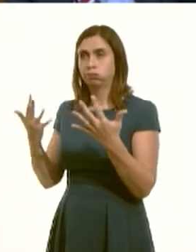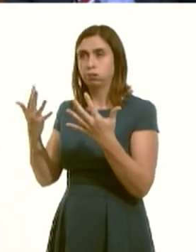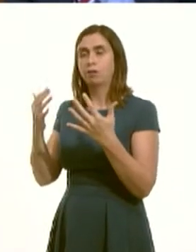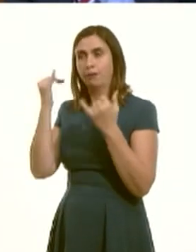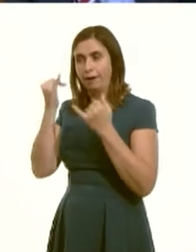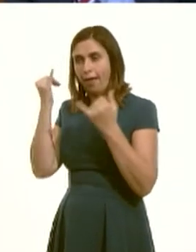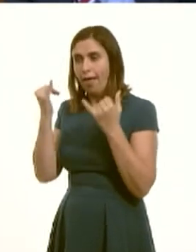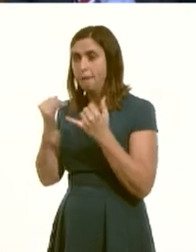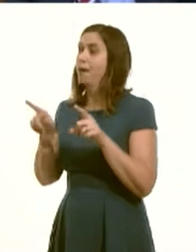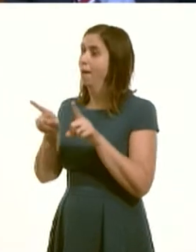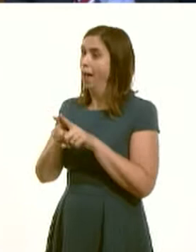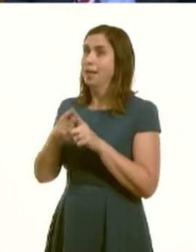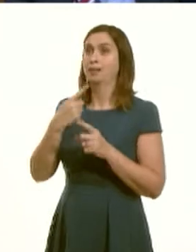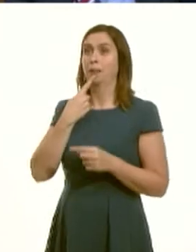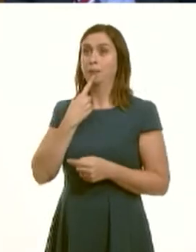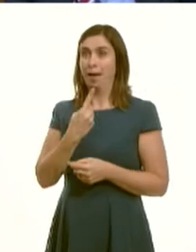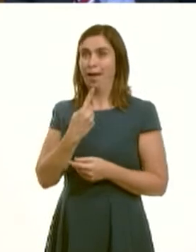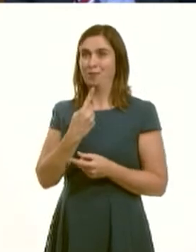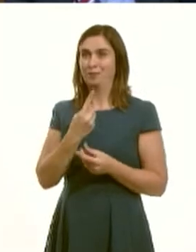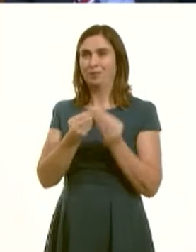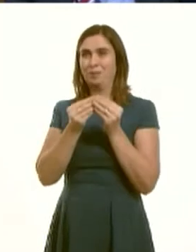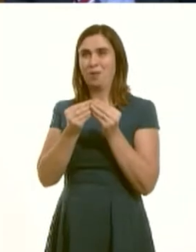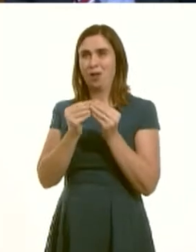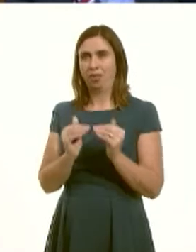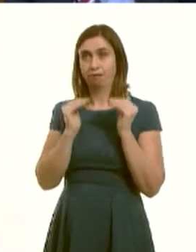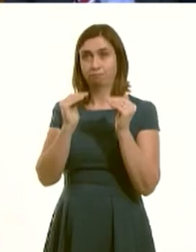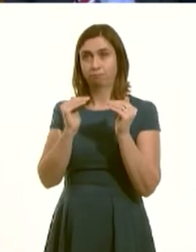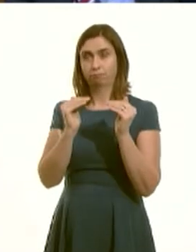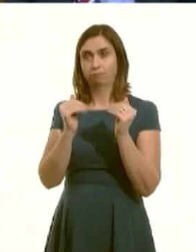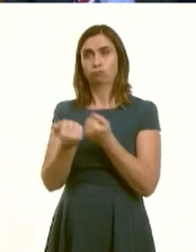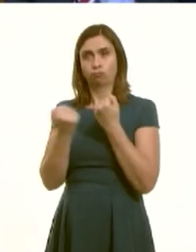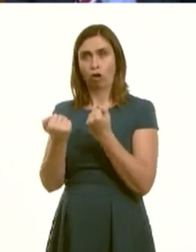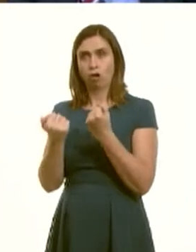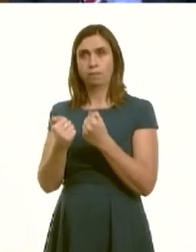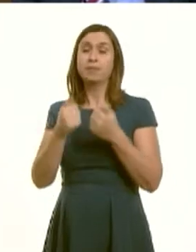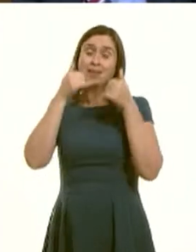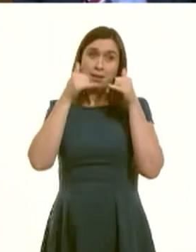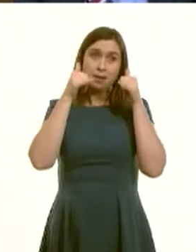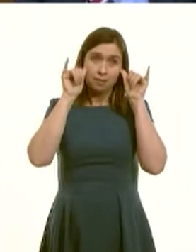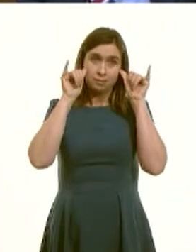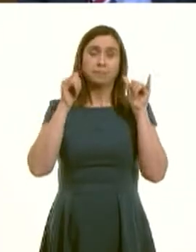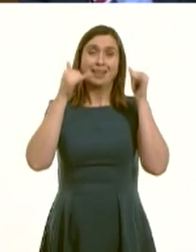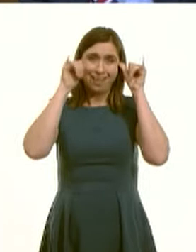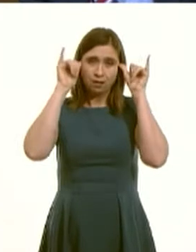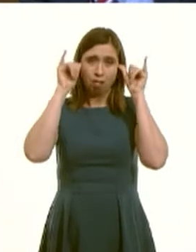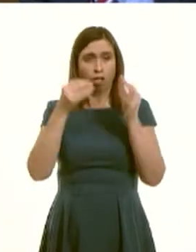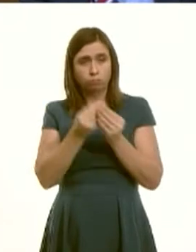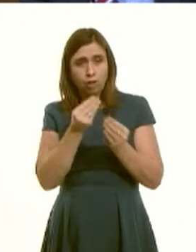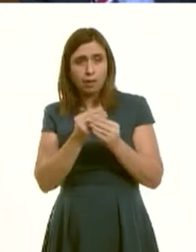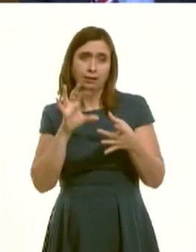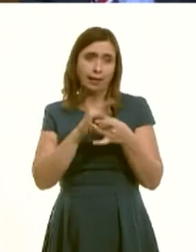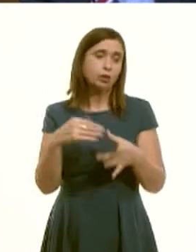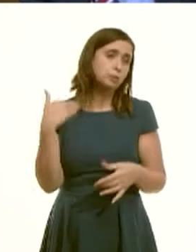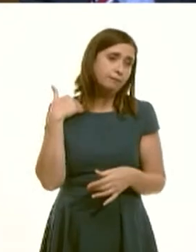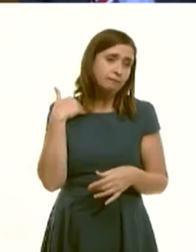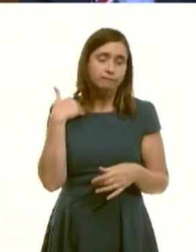never helps in terms of exports. In terms of beef, we know that cattle prices have shown signs of improvement throughout